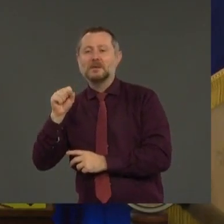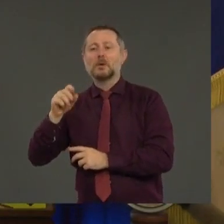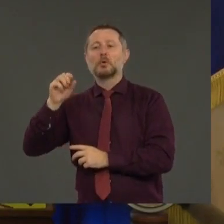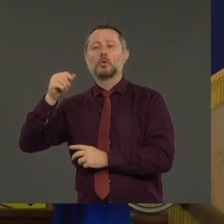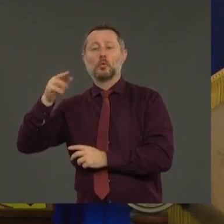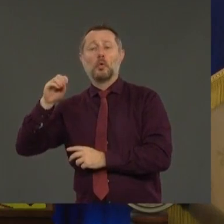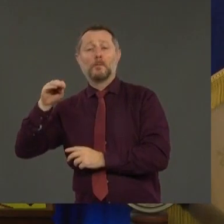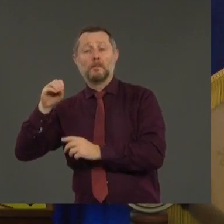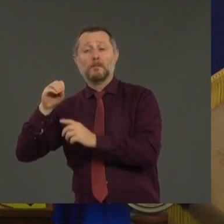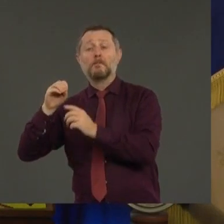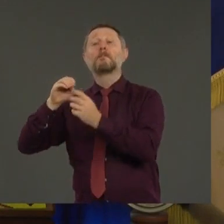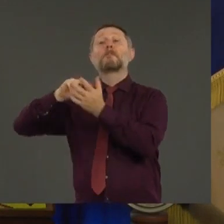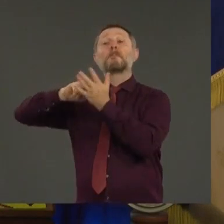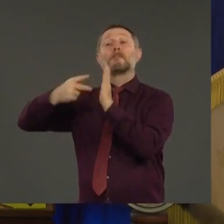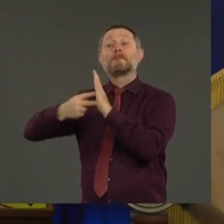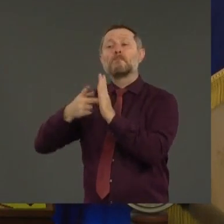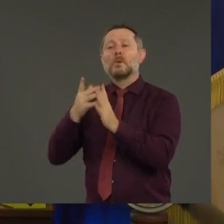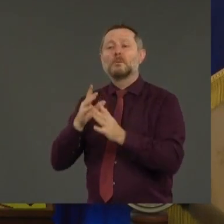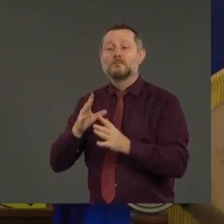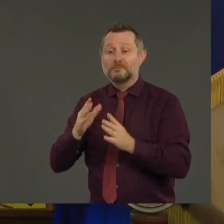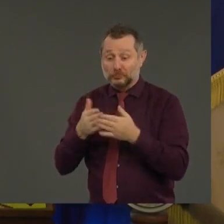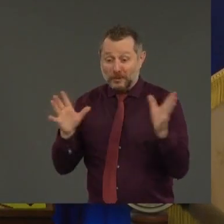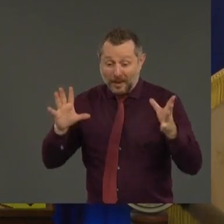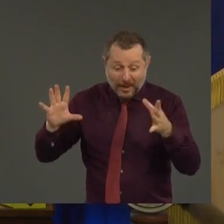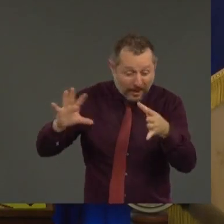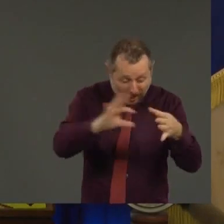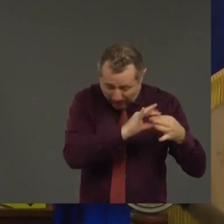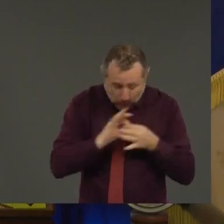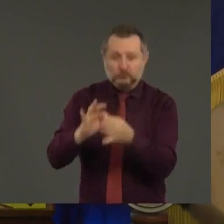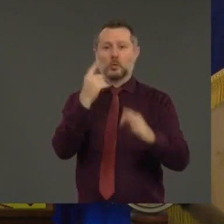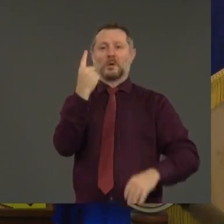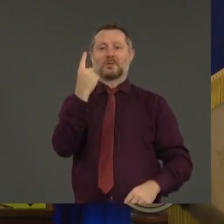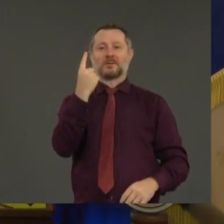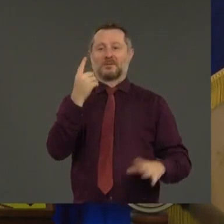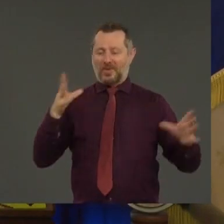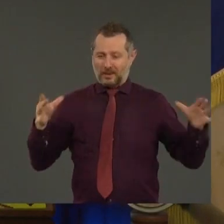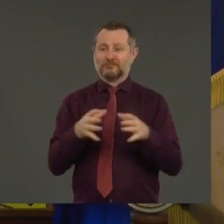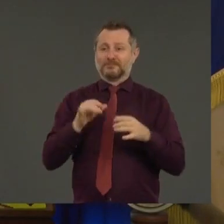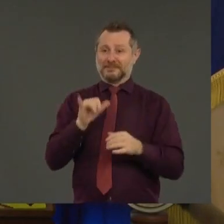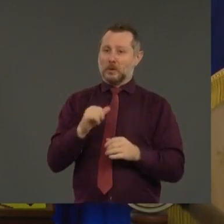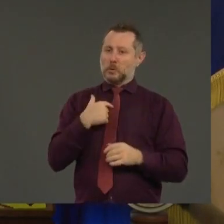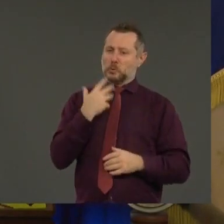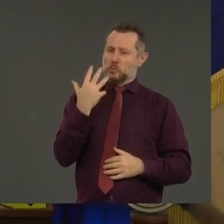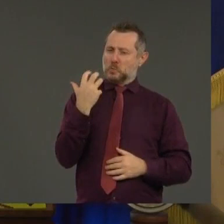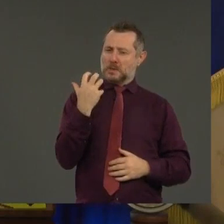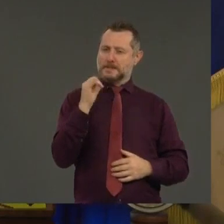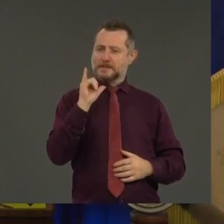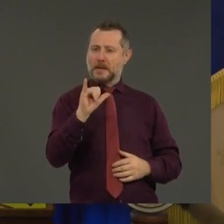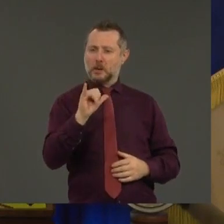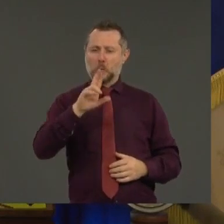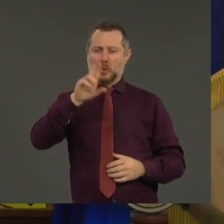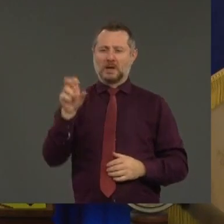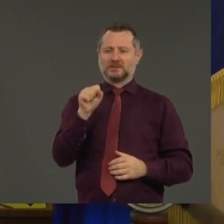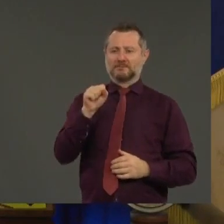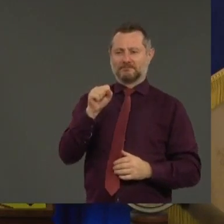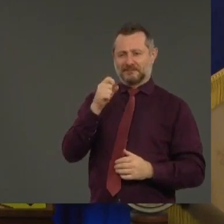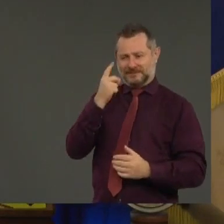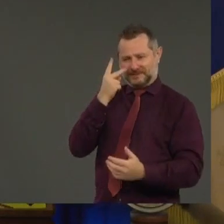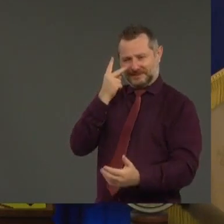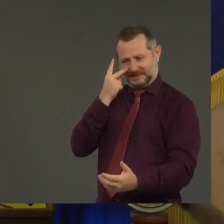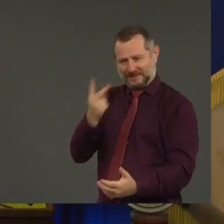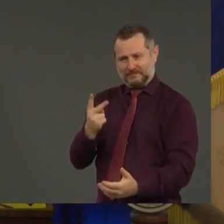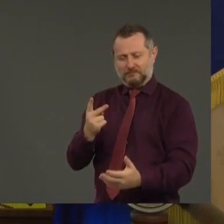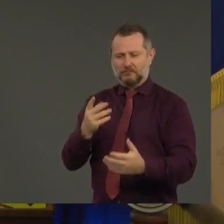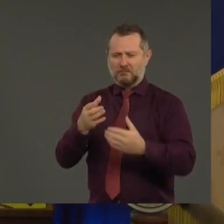one. We did it back in April because we thought the country needed to remember at this time of division that